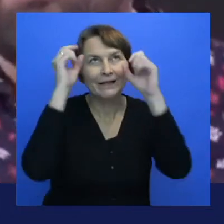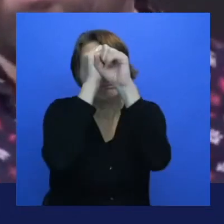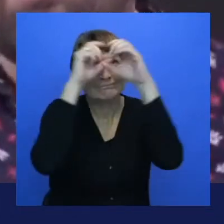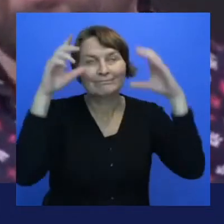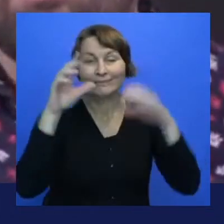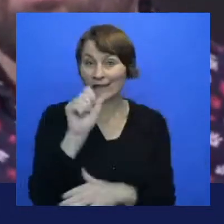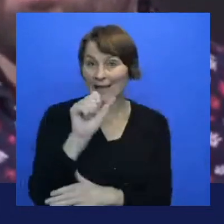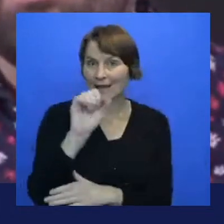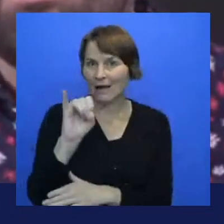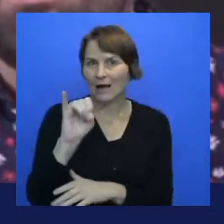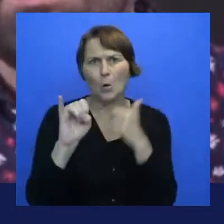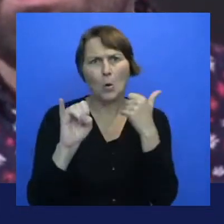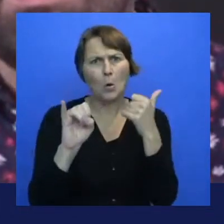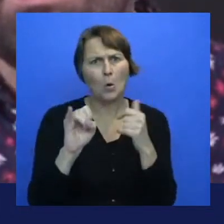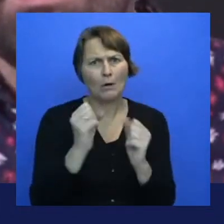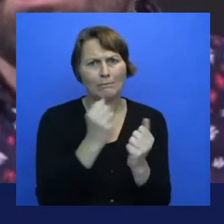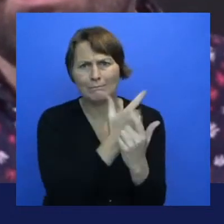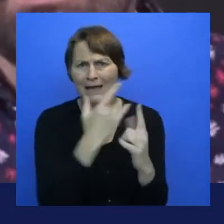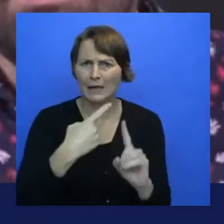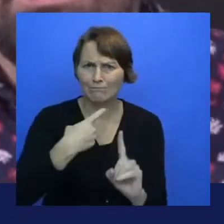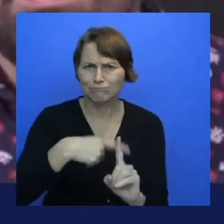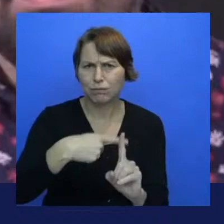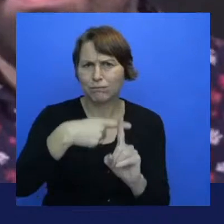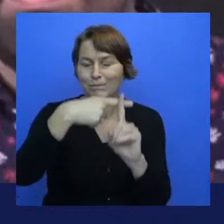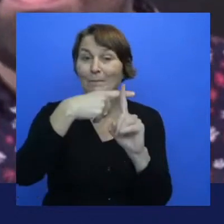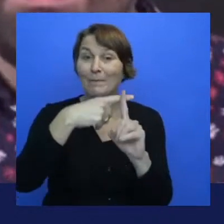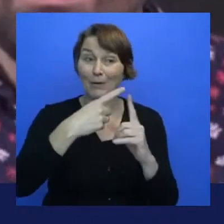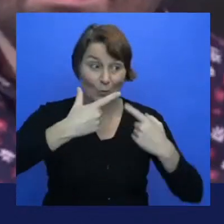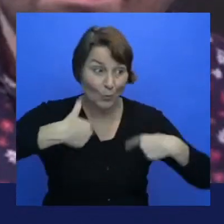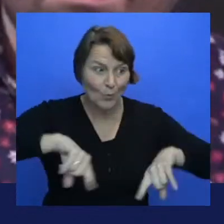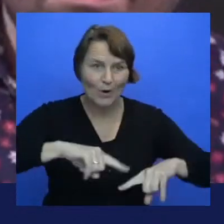up to us as the creators